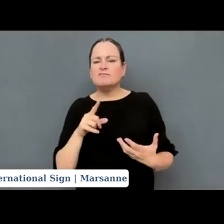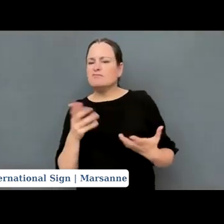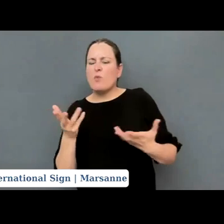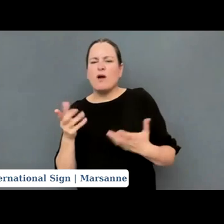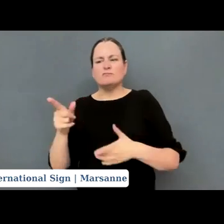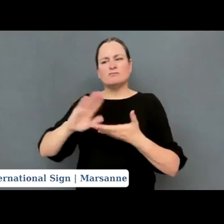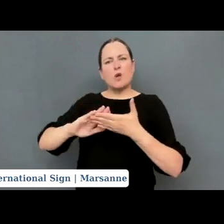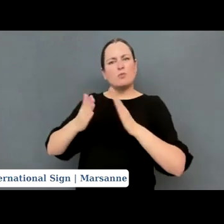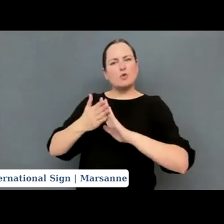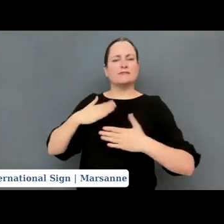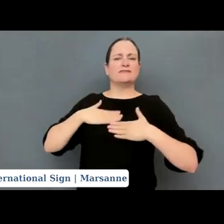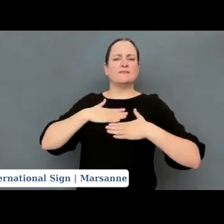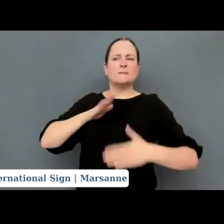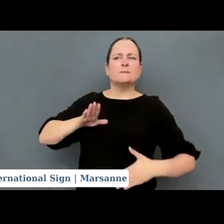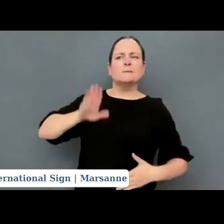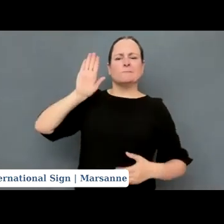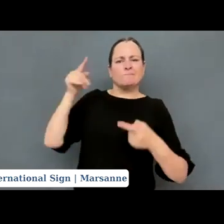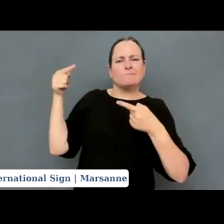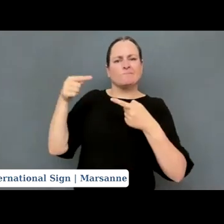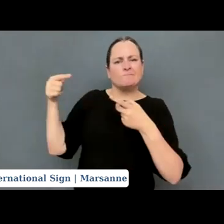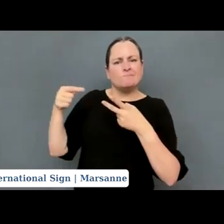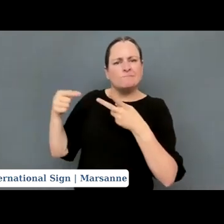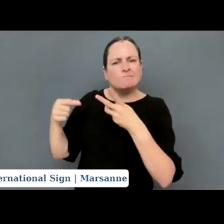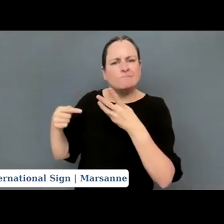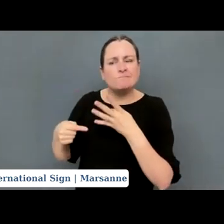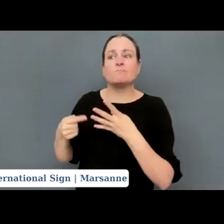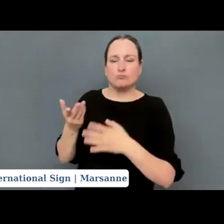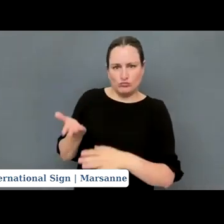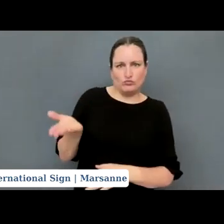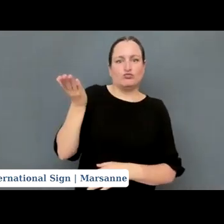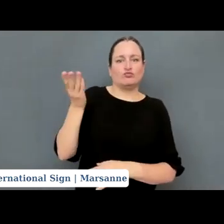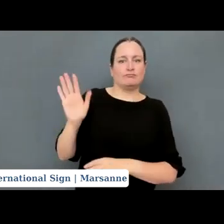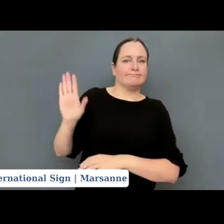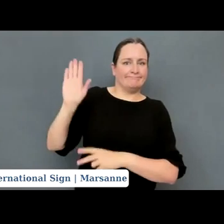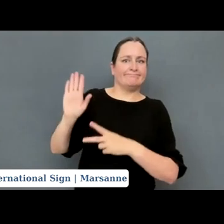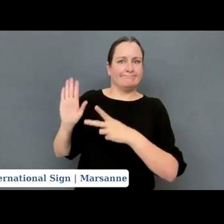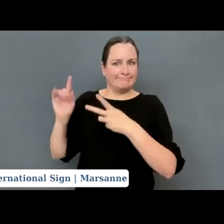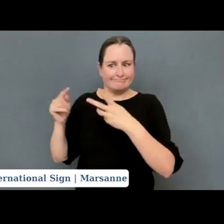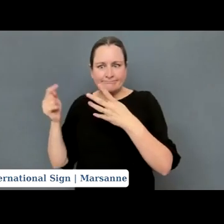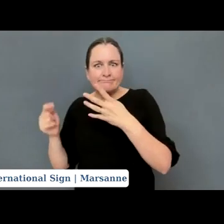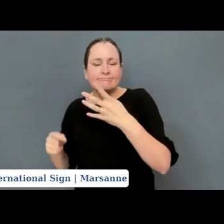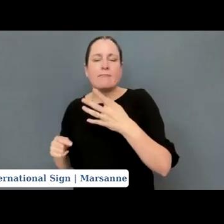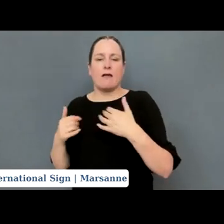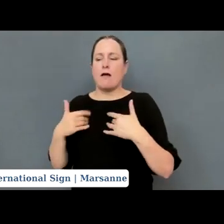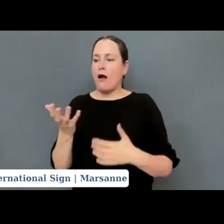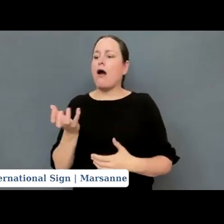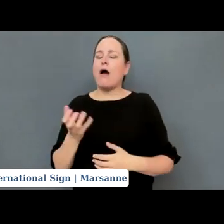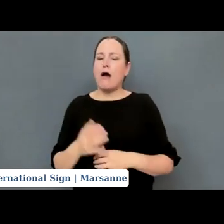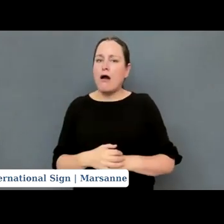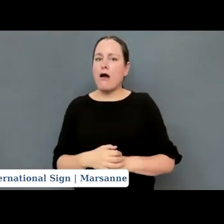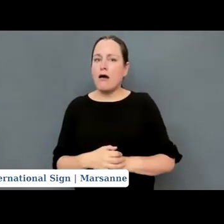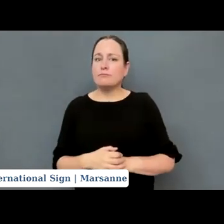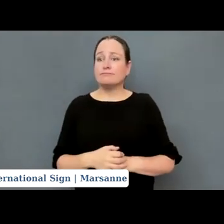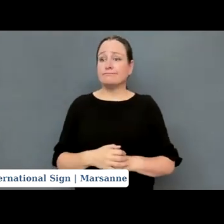community itself. We might have some situations of individuals that are in a vulnerable